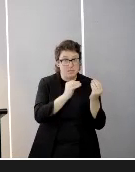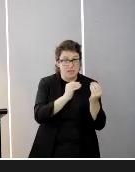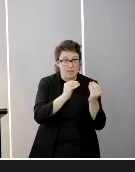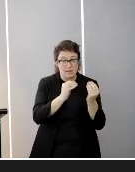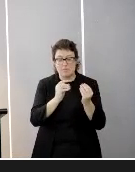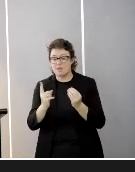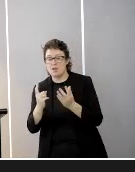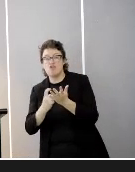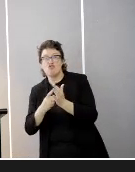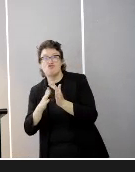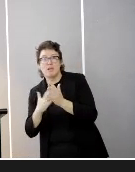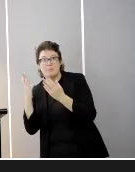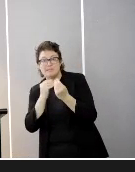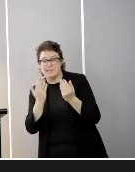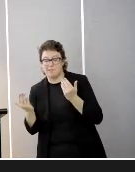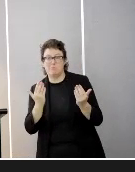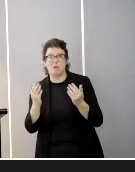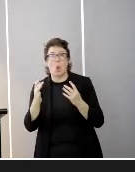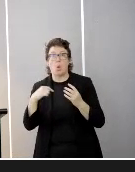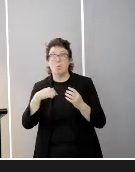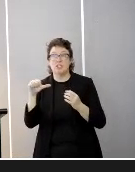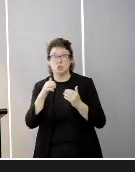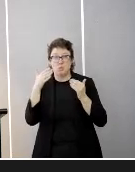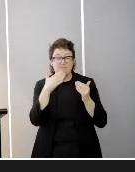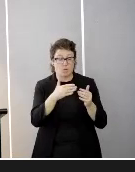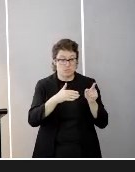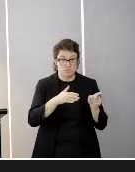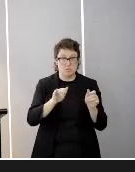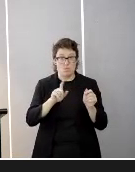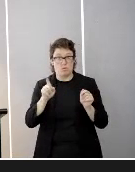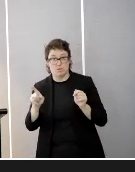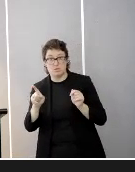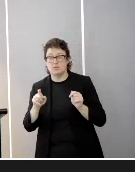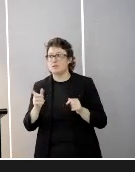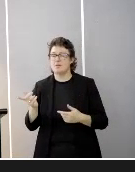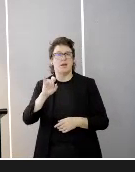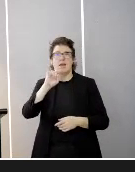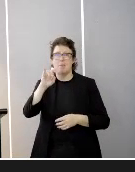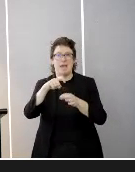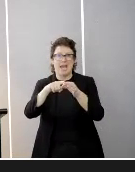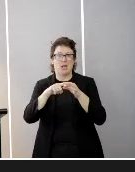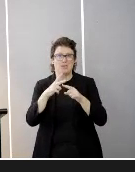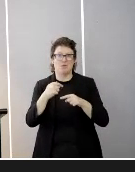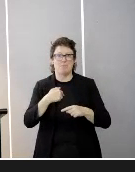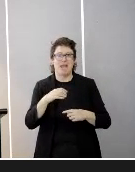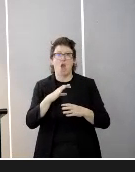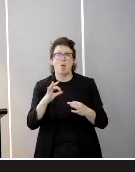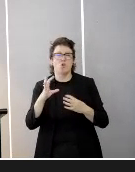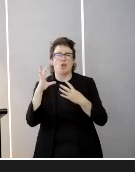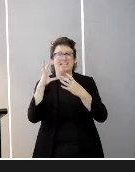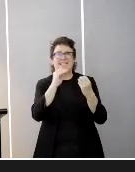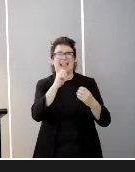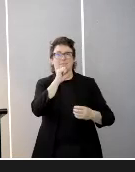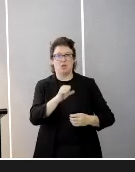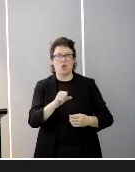what should we be focusing on? Yeah, that's a bad question for me. I'm not a huge sleep guy. More about